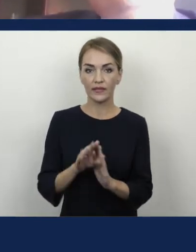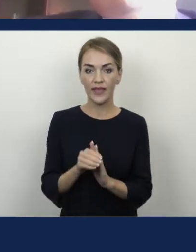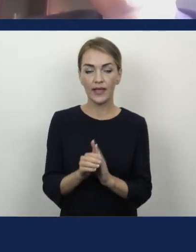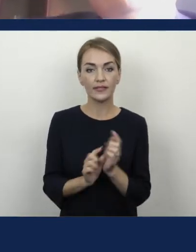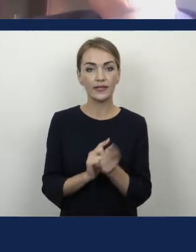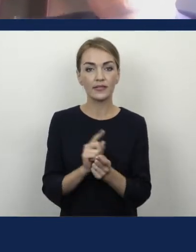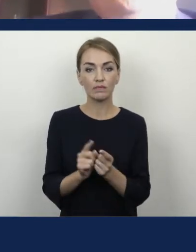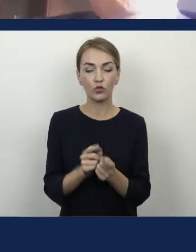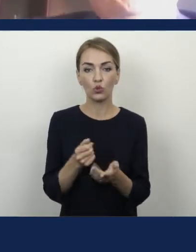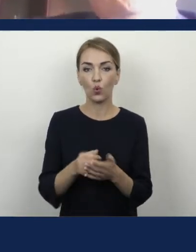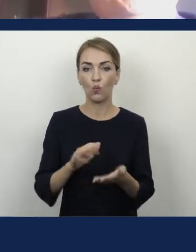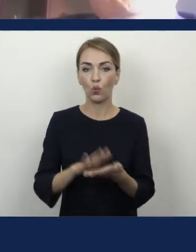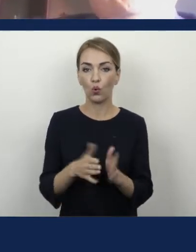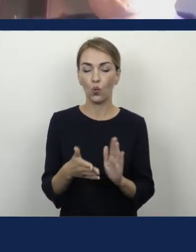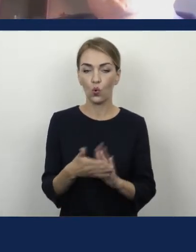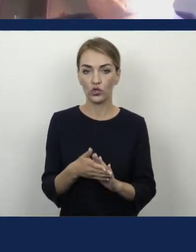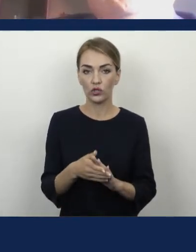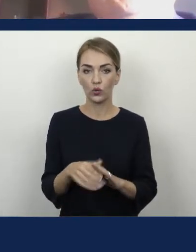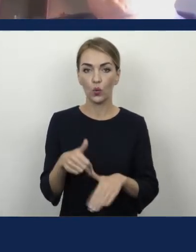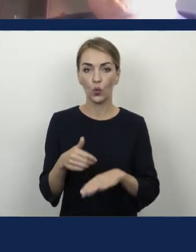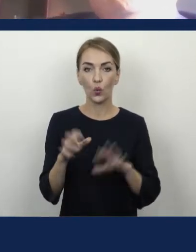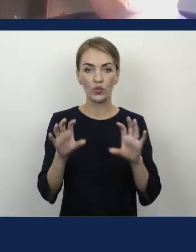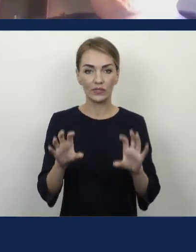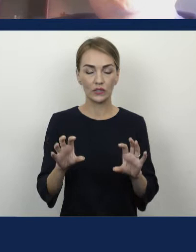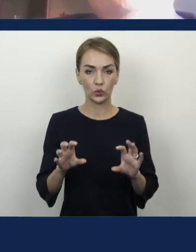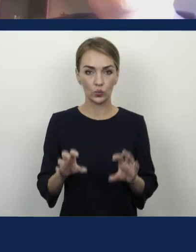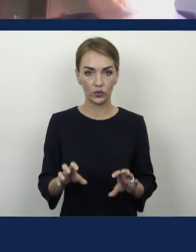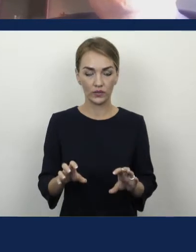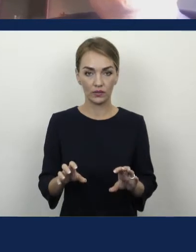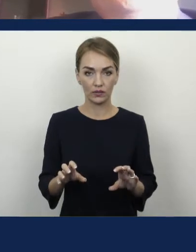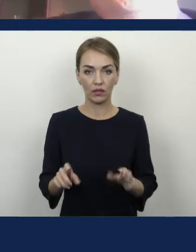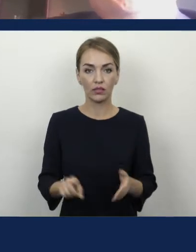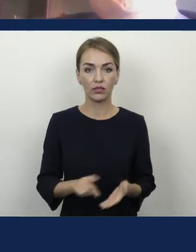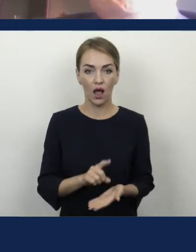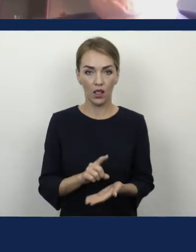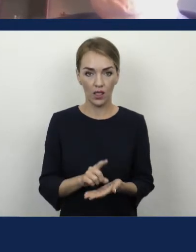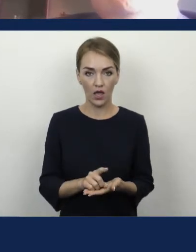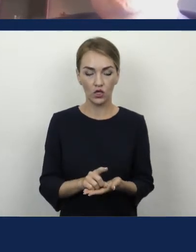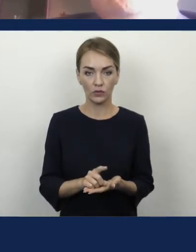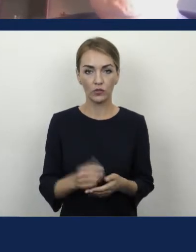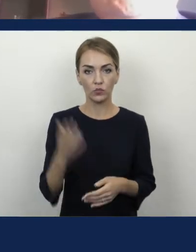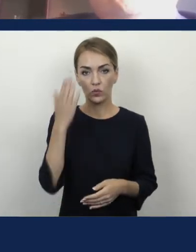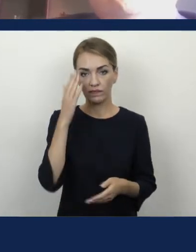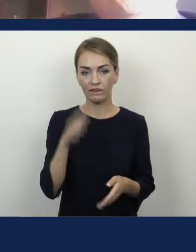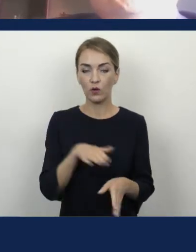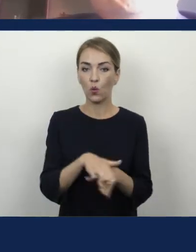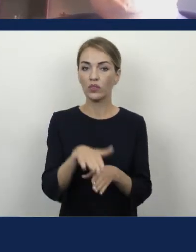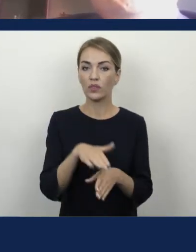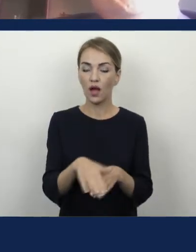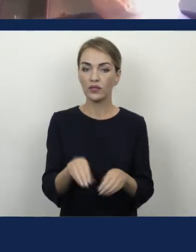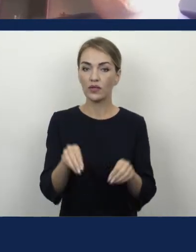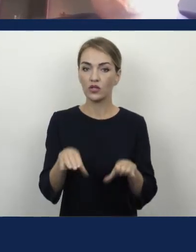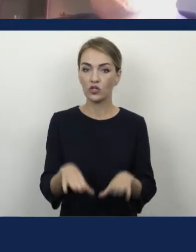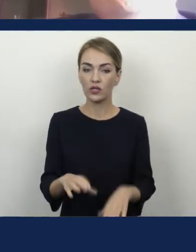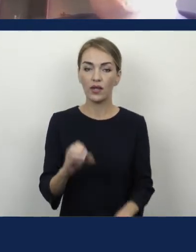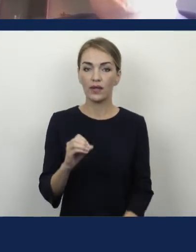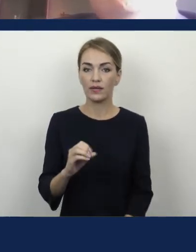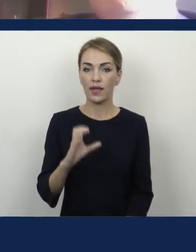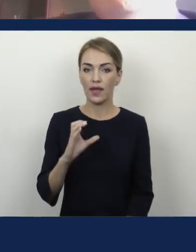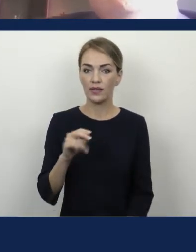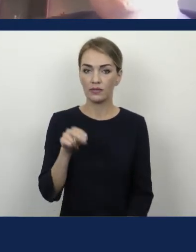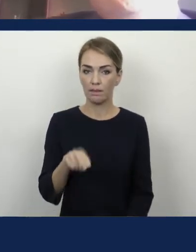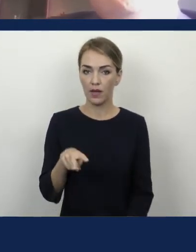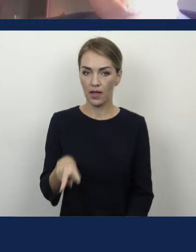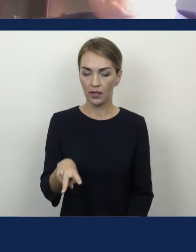be proper way in to implement this Strasbourg Court decision. The Constitutional